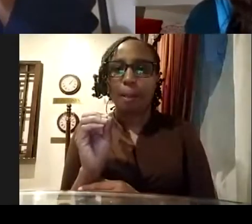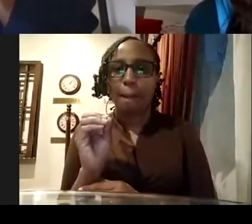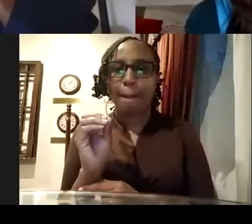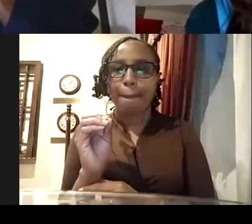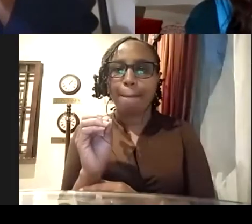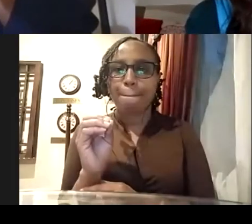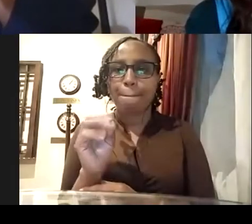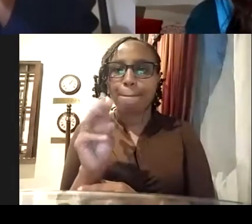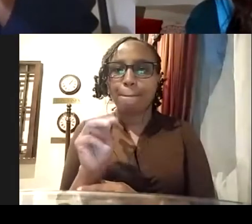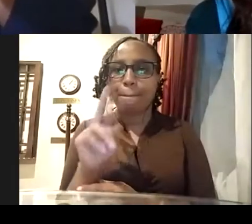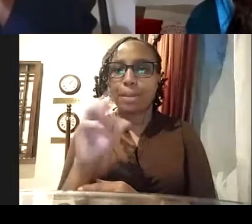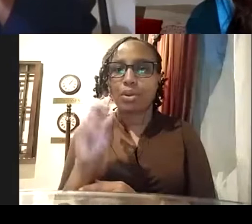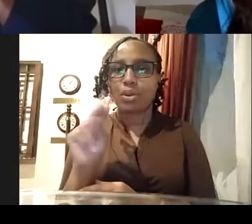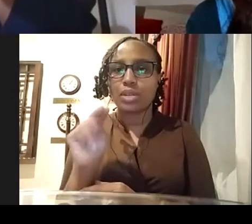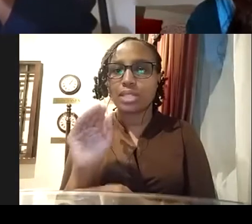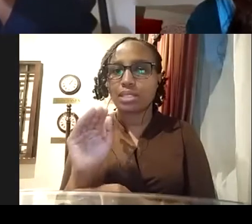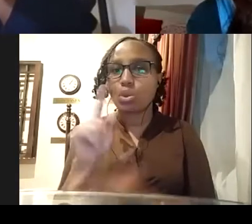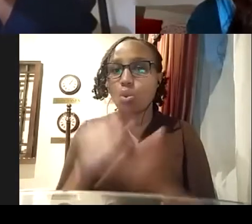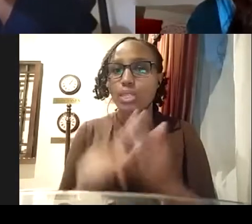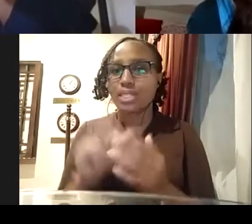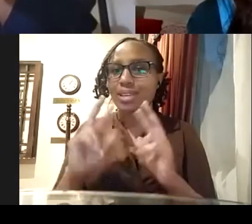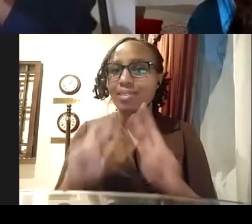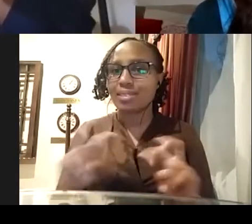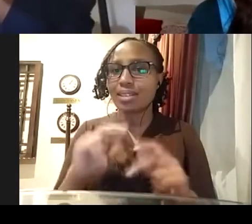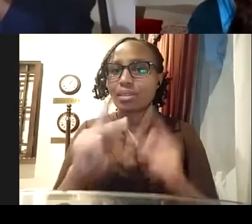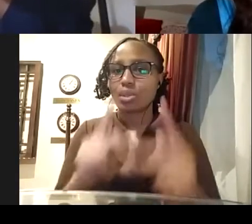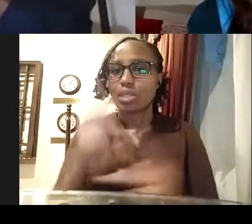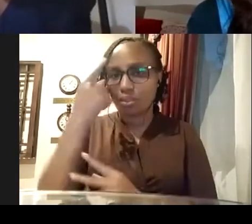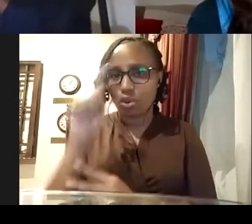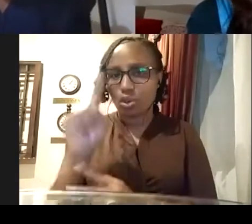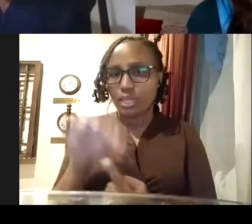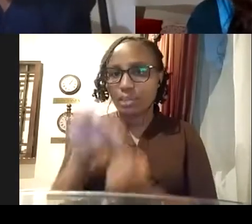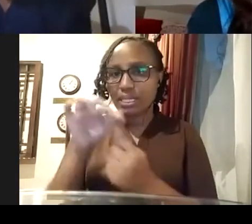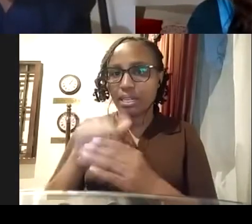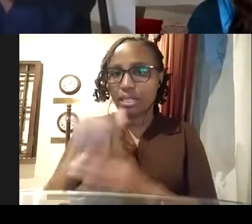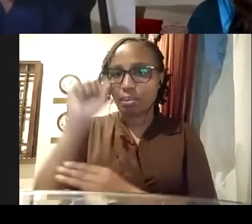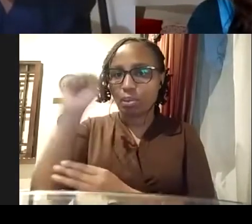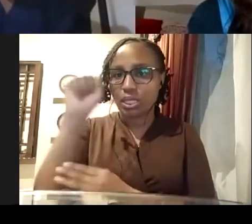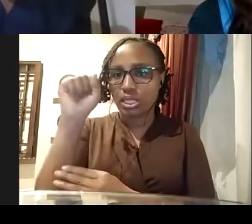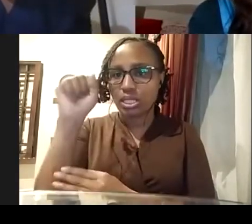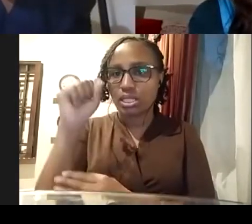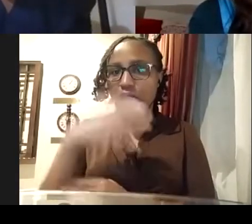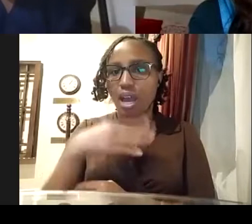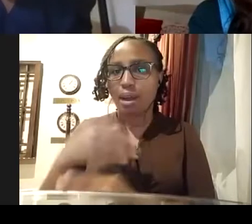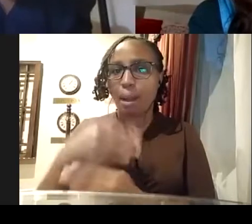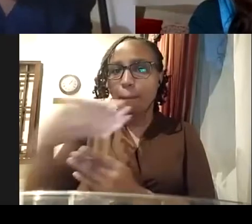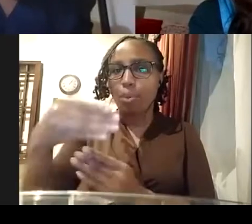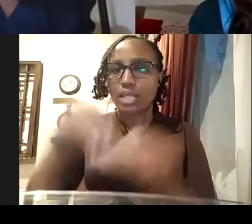Marion is asking, what was the research process like for you, especially around the politics and the whole post-election violence in